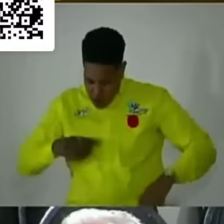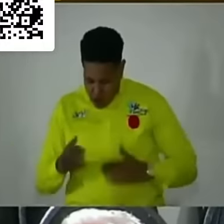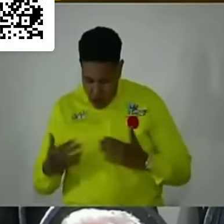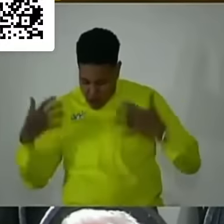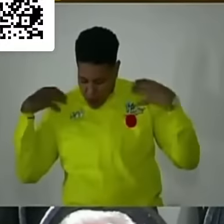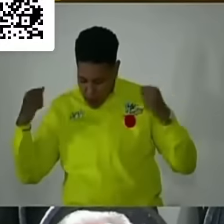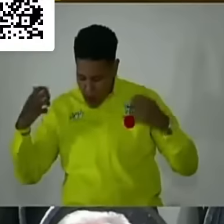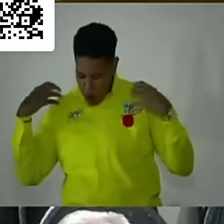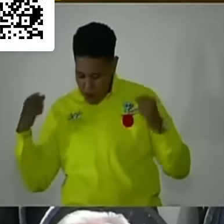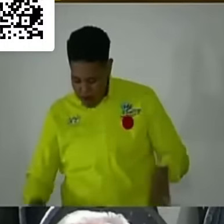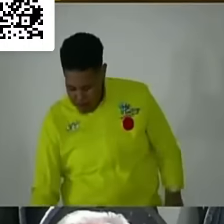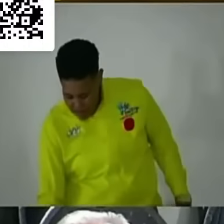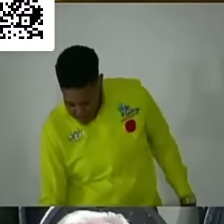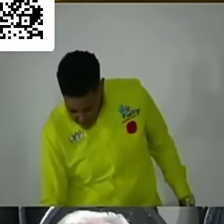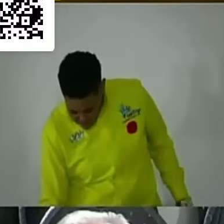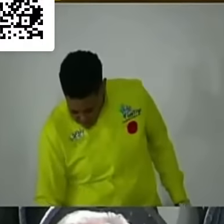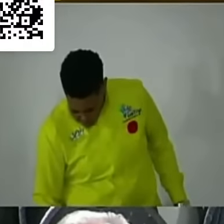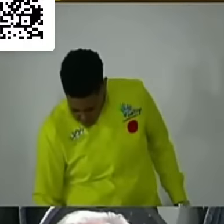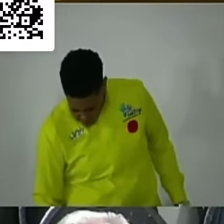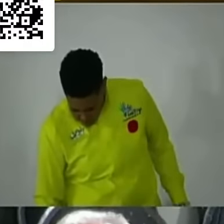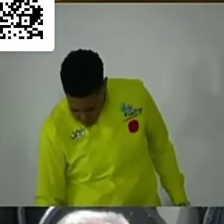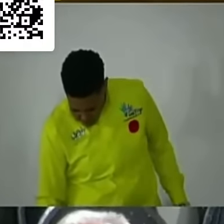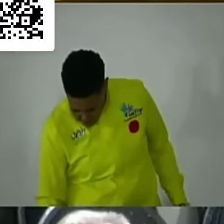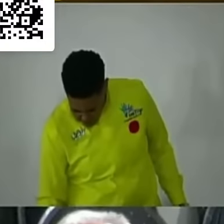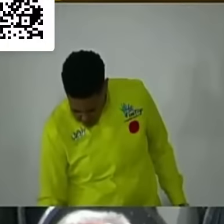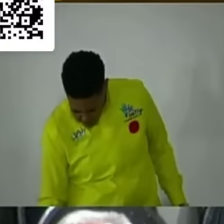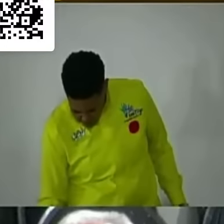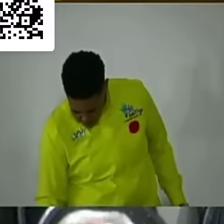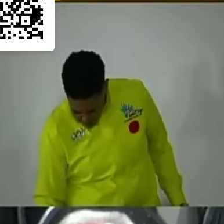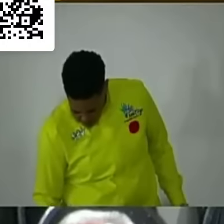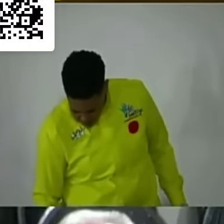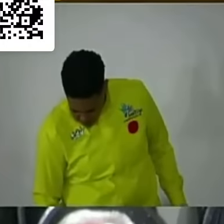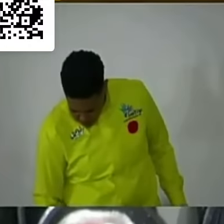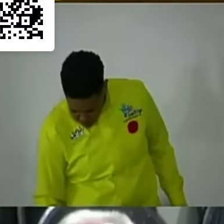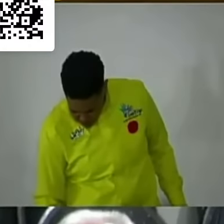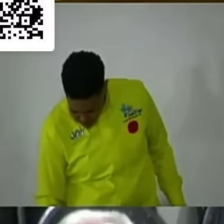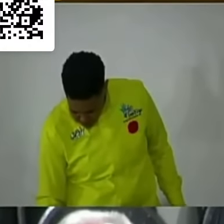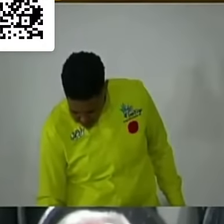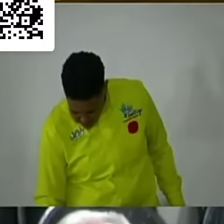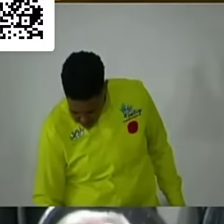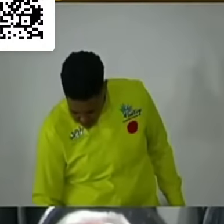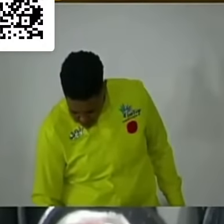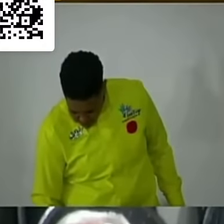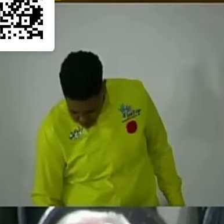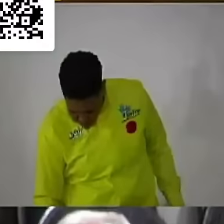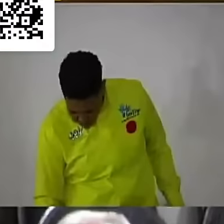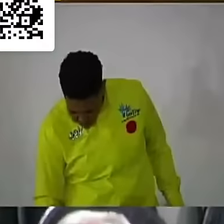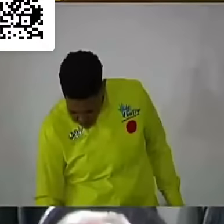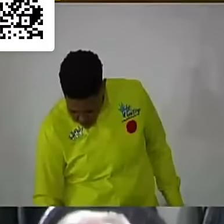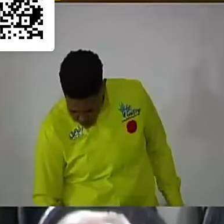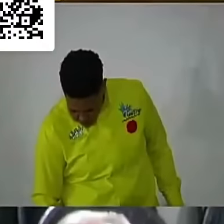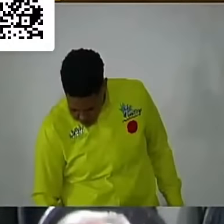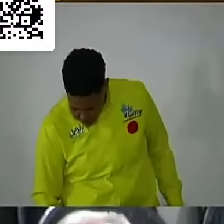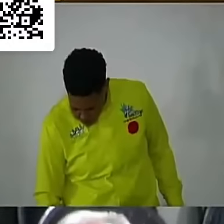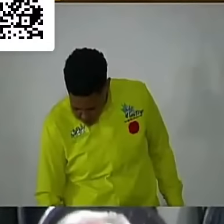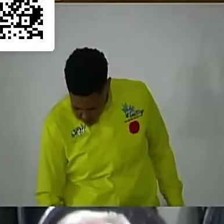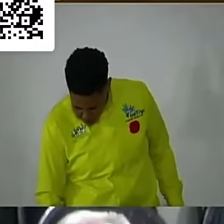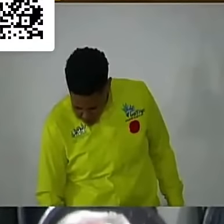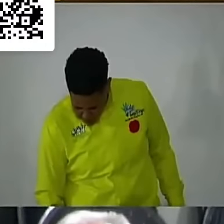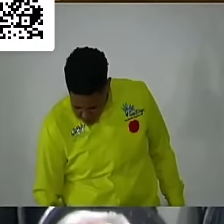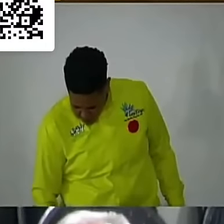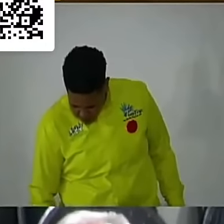is a point as representatives where we feel the need to, it really is emotional that to